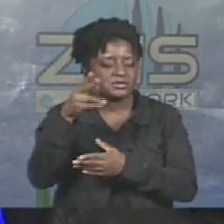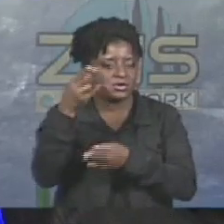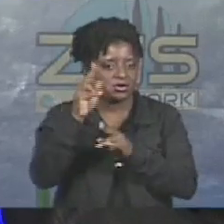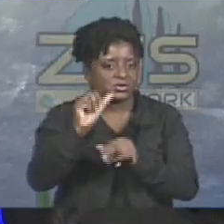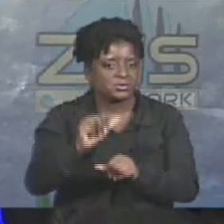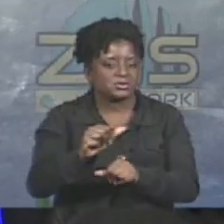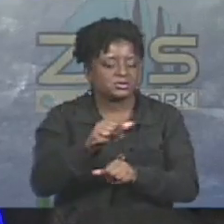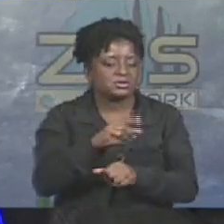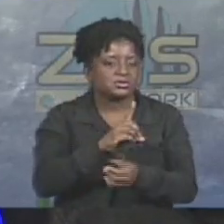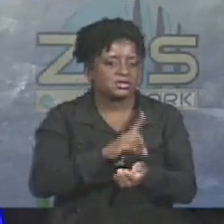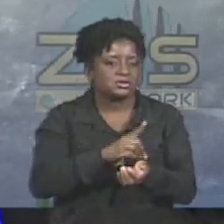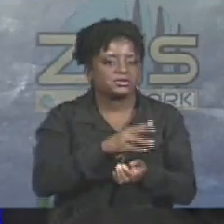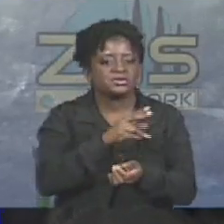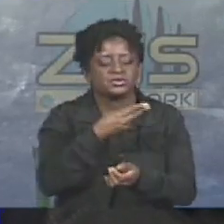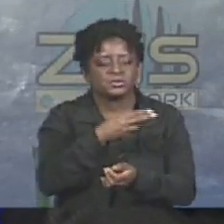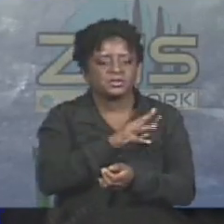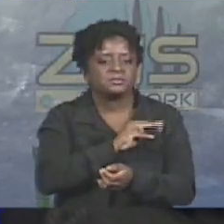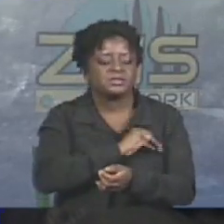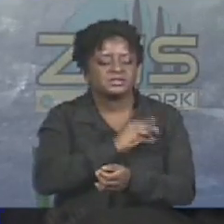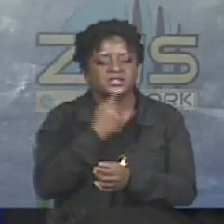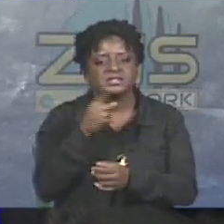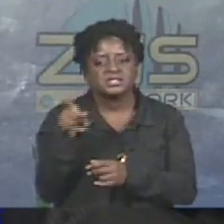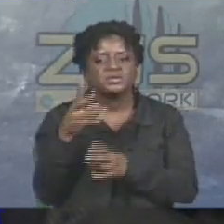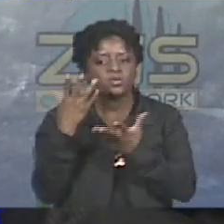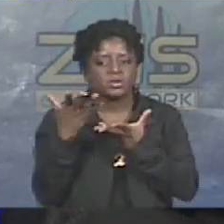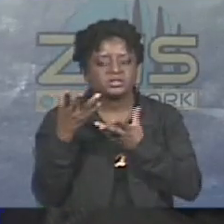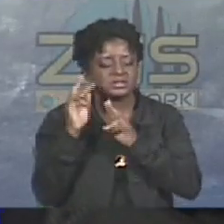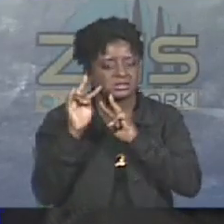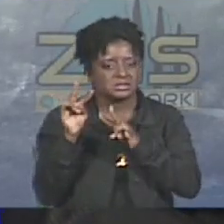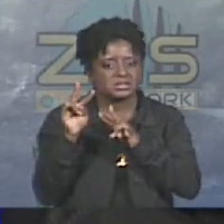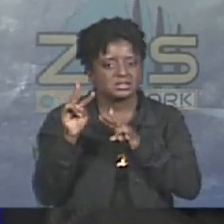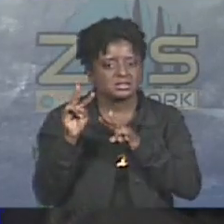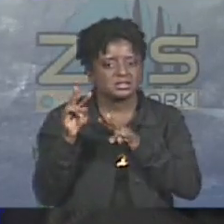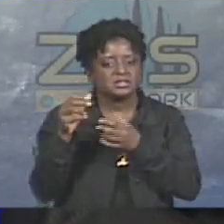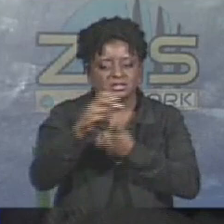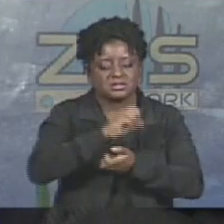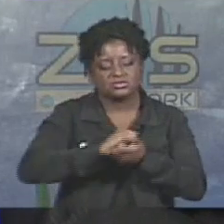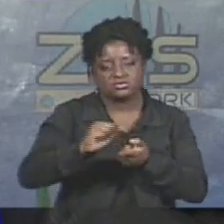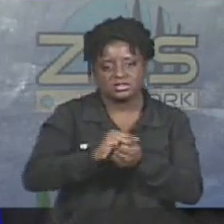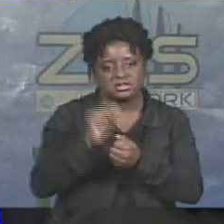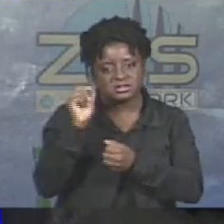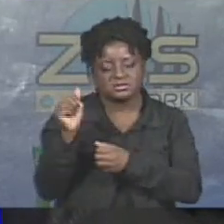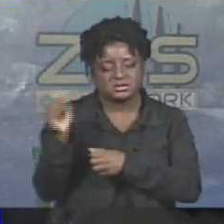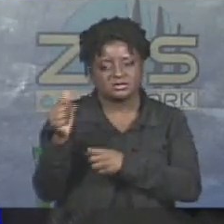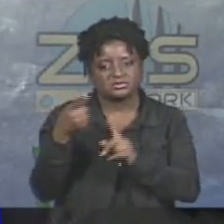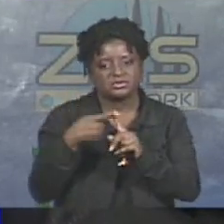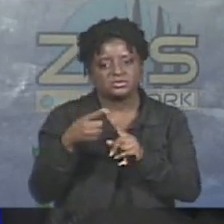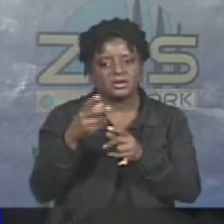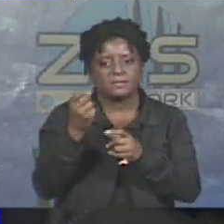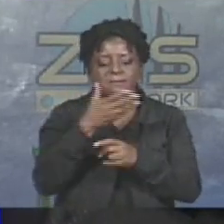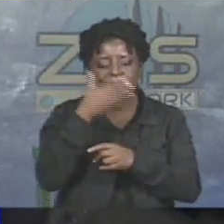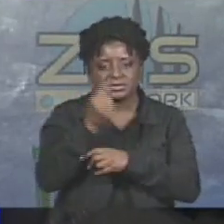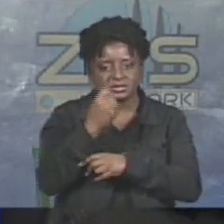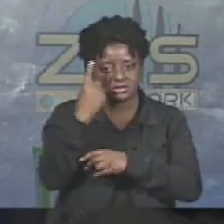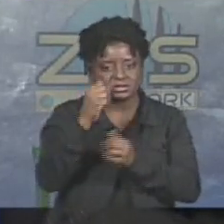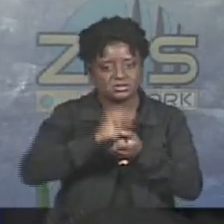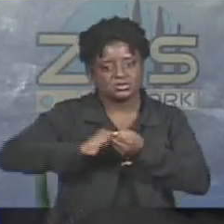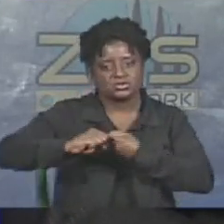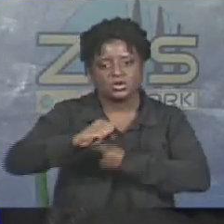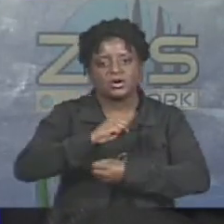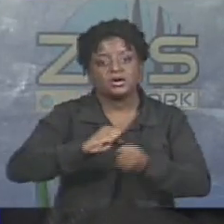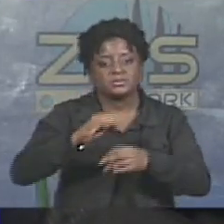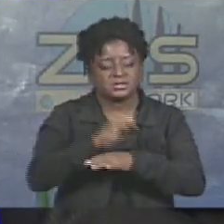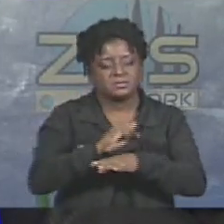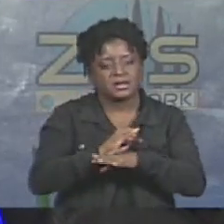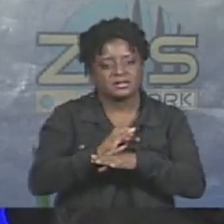Dr. Minnis, says he wanted to view the aftermath on these islands for himself to get a better understanding of the storm's impact.